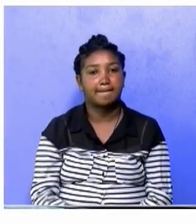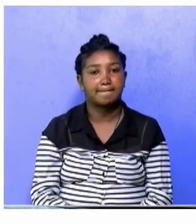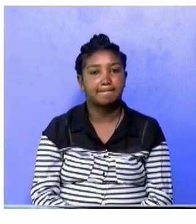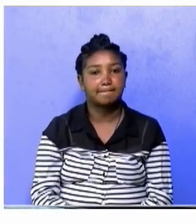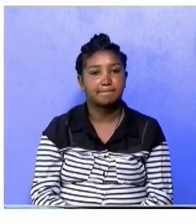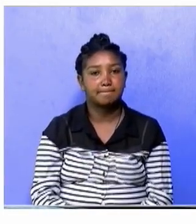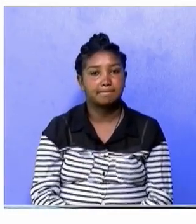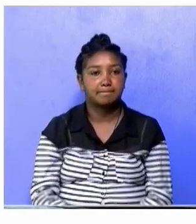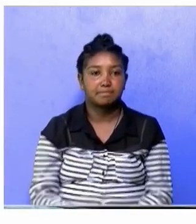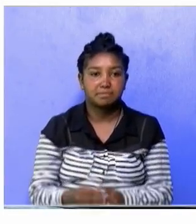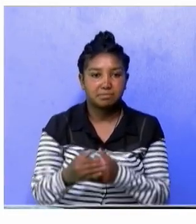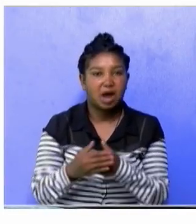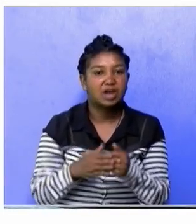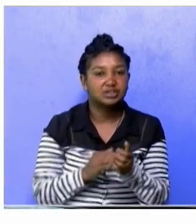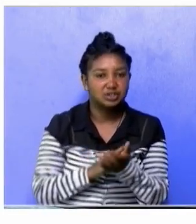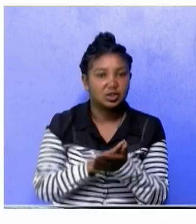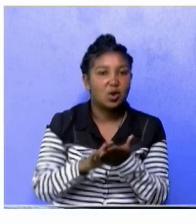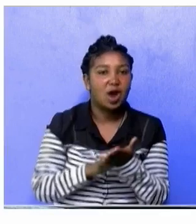hygiene.